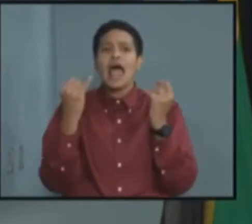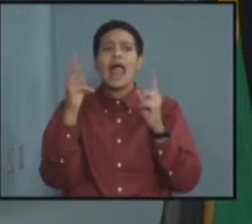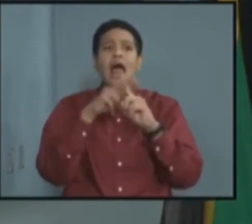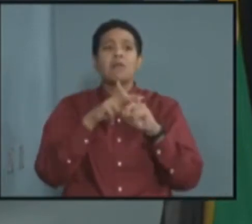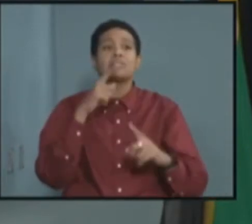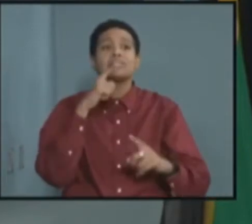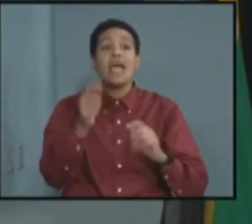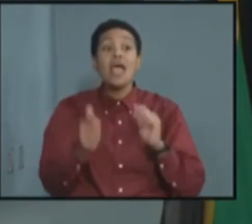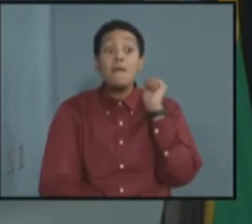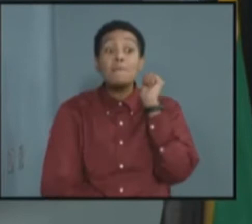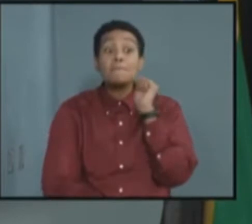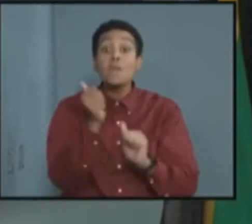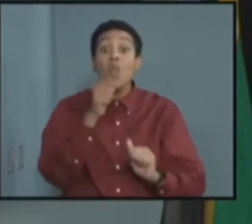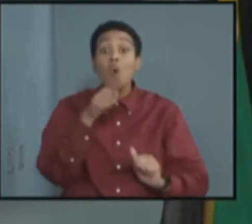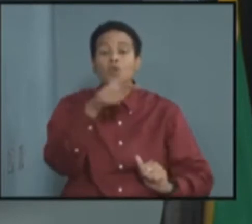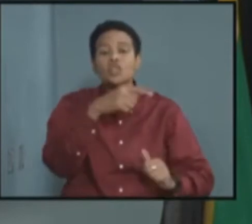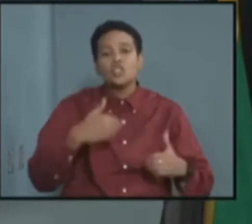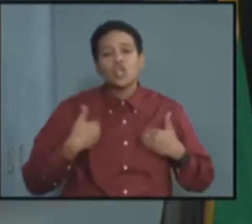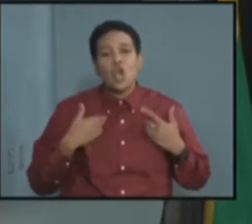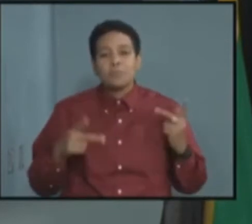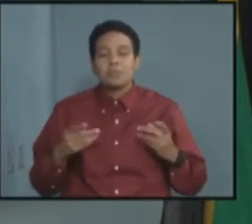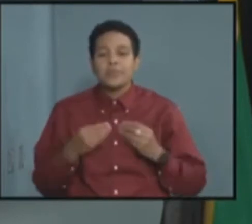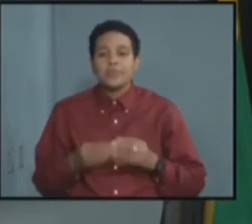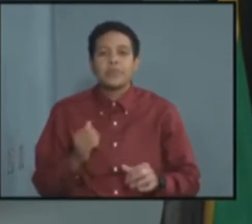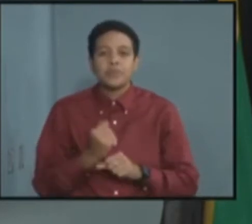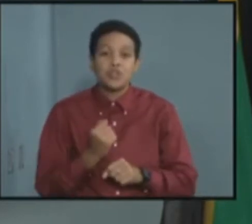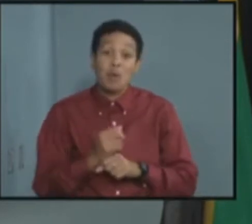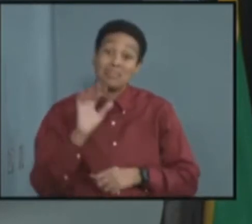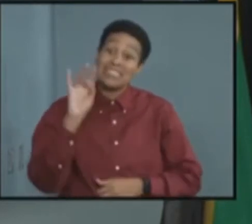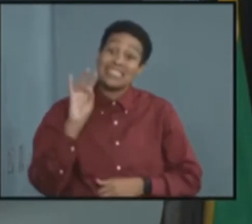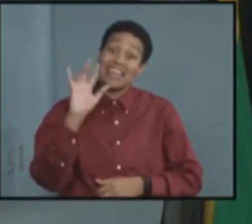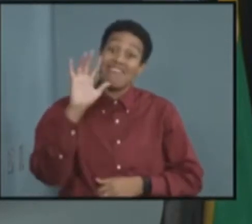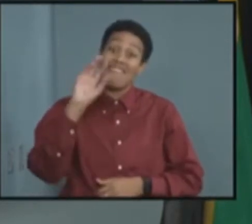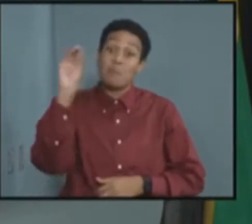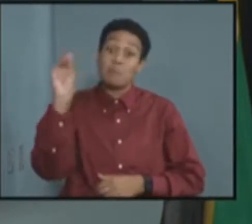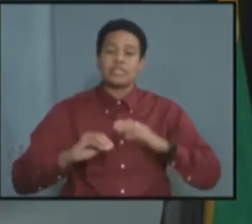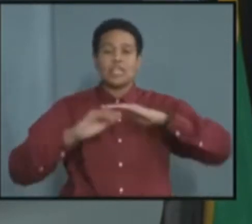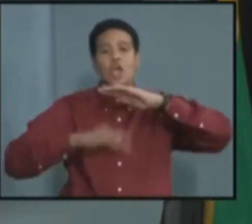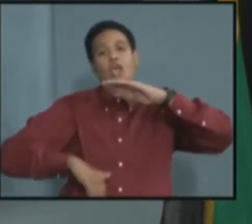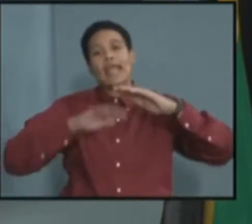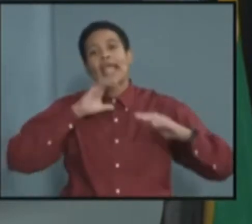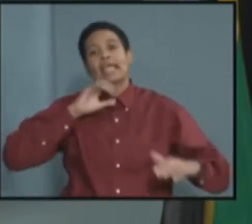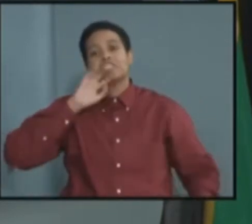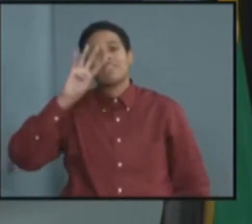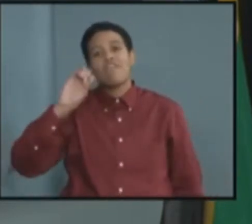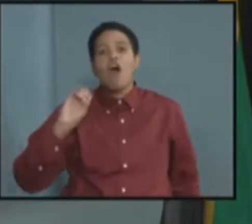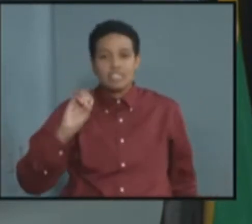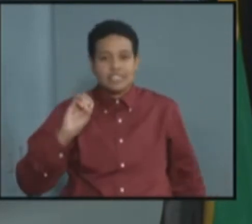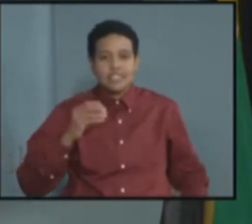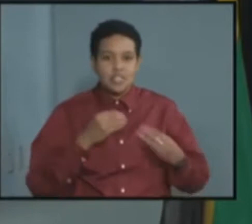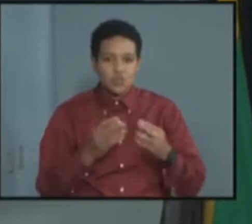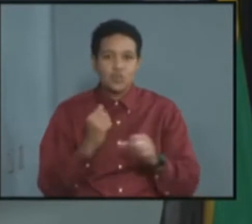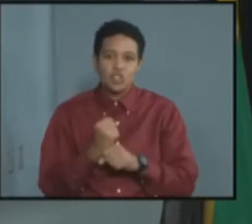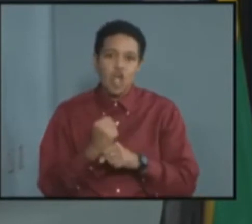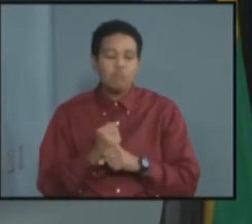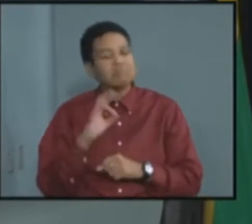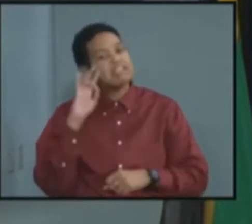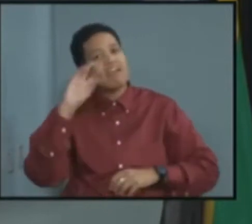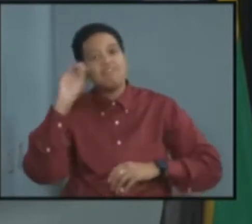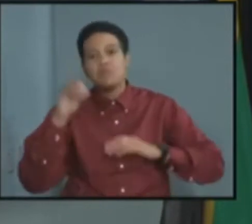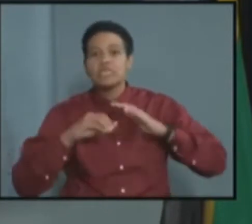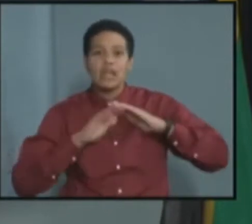these are young persons. Over 75% are under the age of 40. They're starting